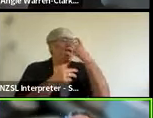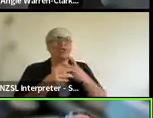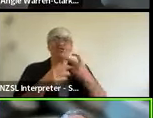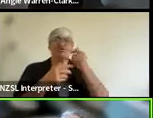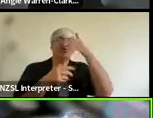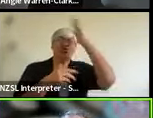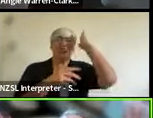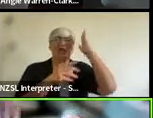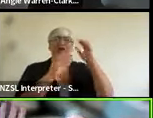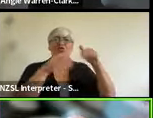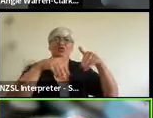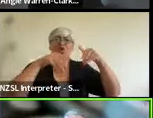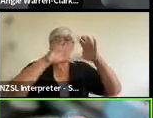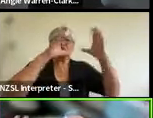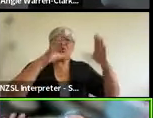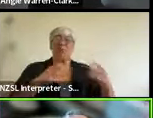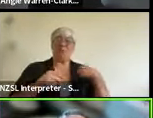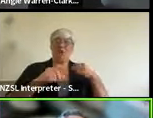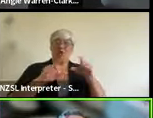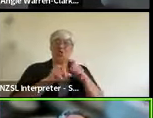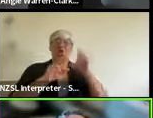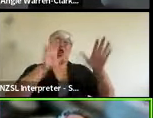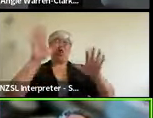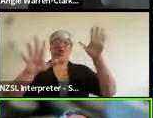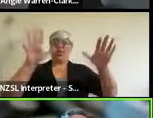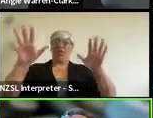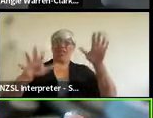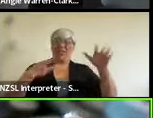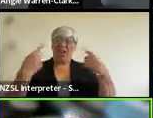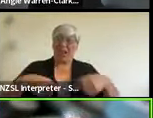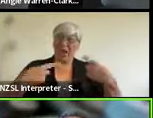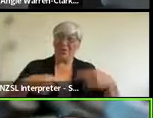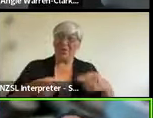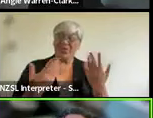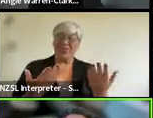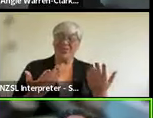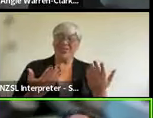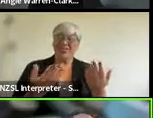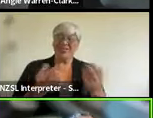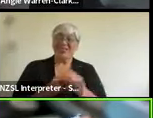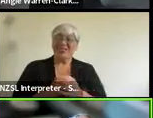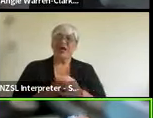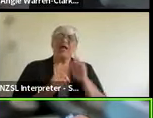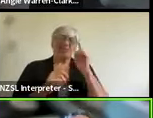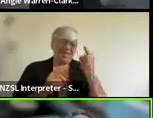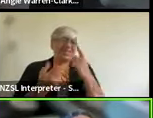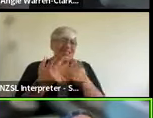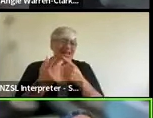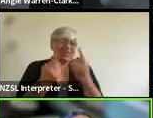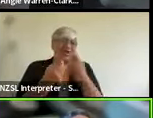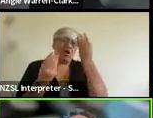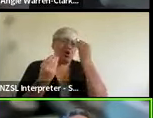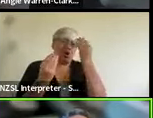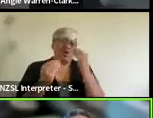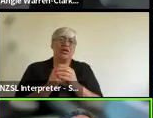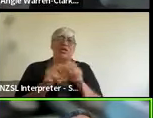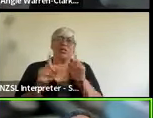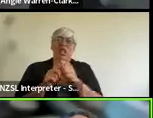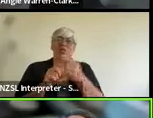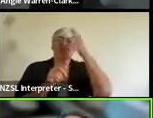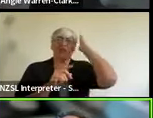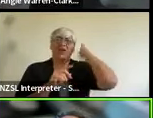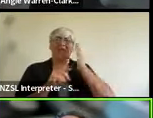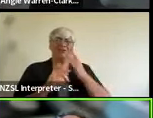of years old, so hands all over them. And as you can imagine, there was as much of an anatomy lesson there, given the way the Greeks didn't